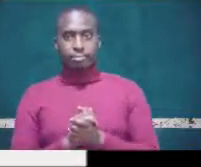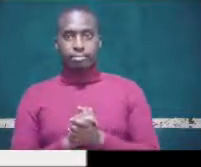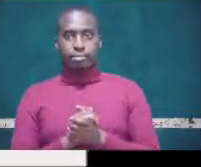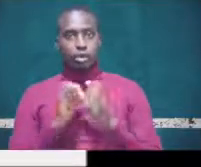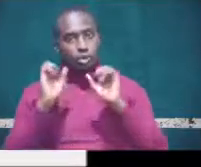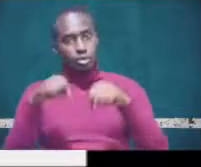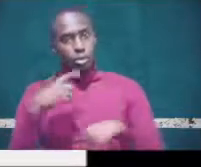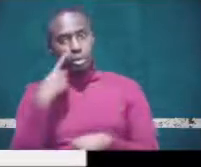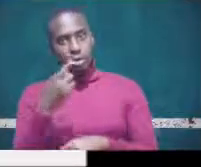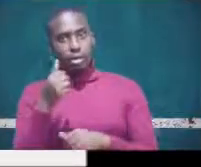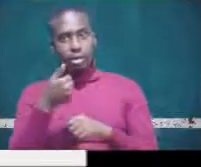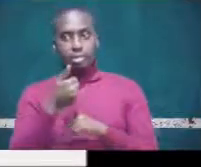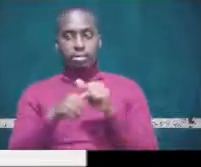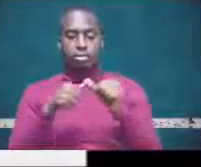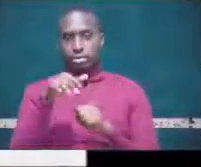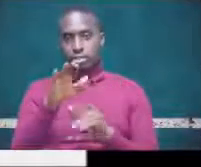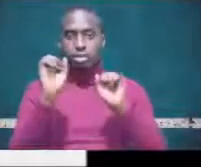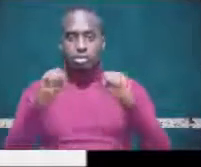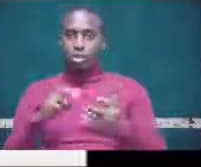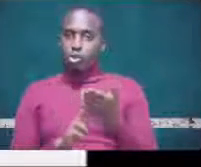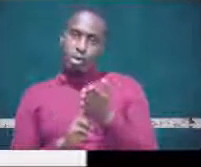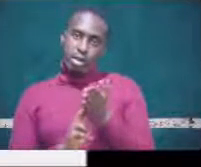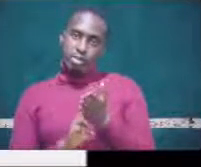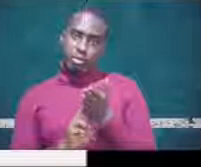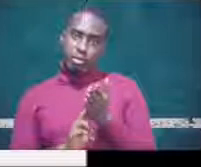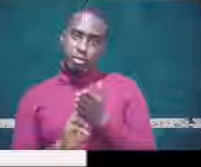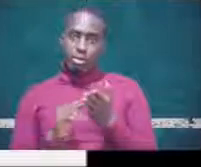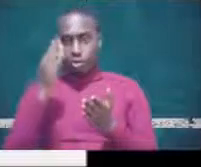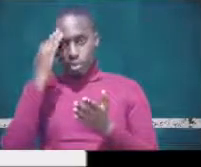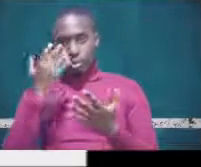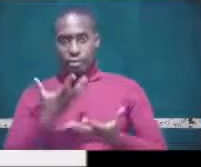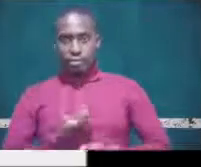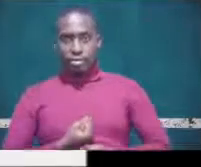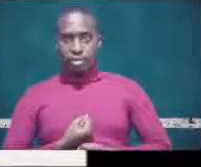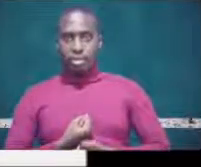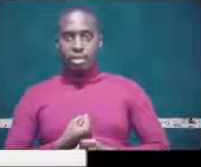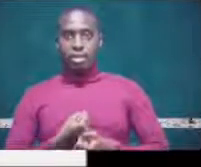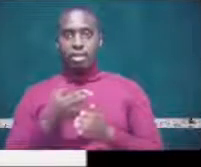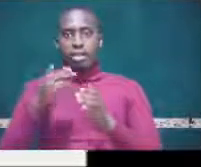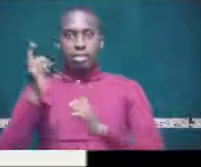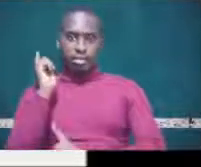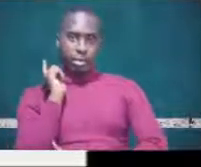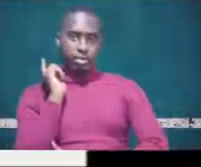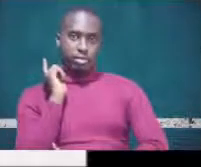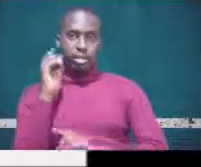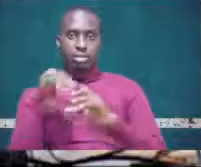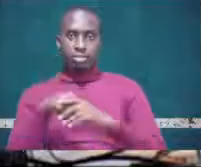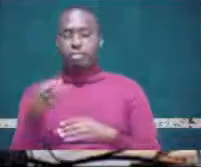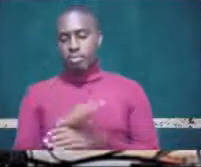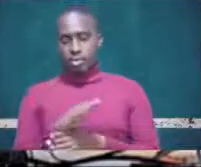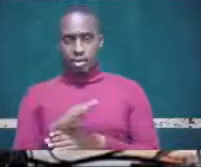You can look at it. They can be used to maintain the security of the